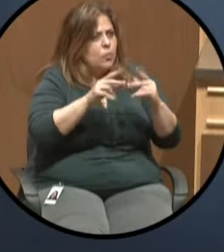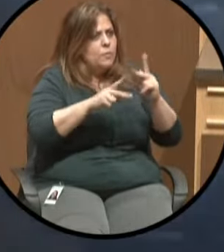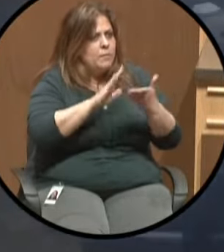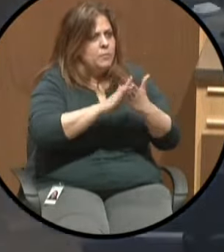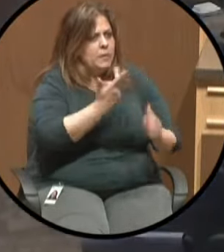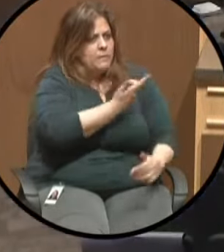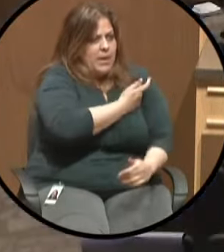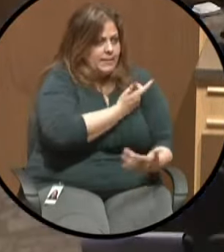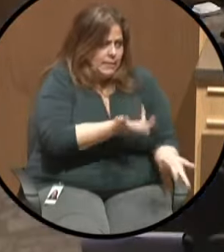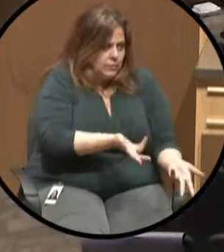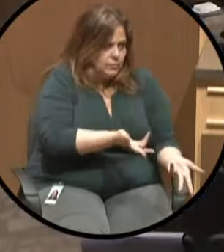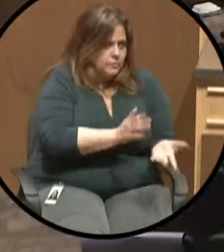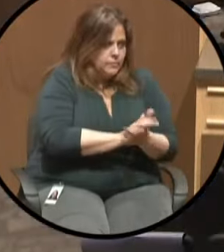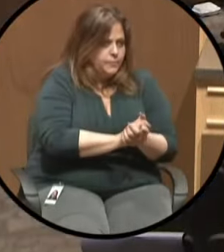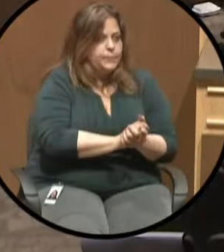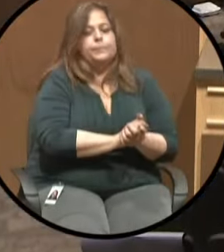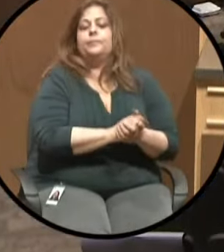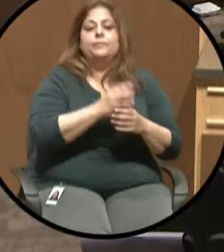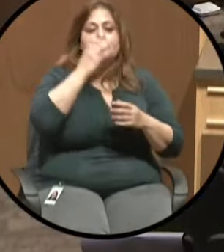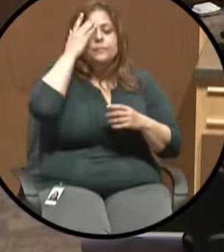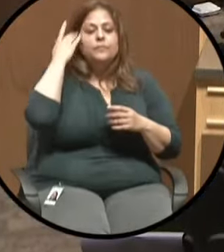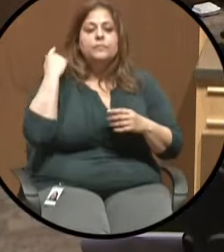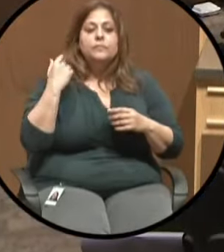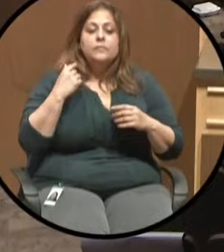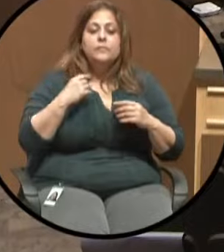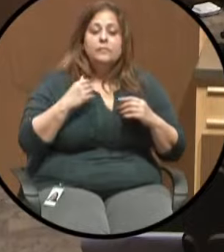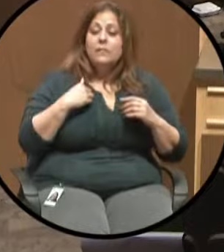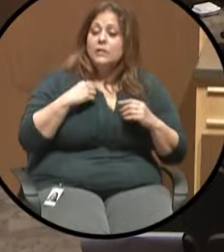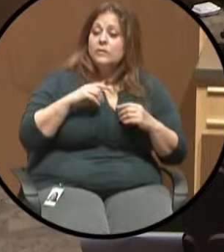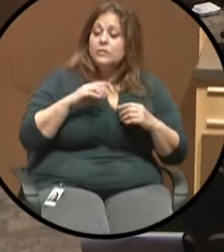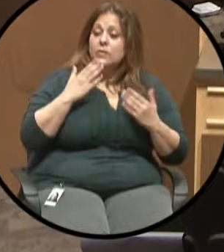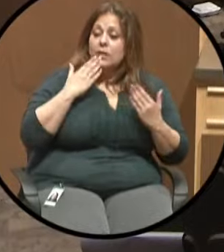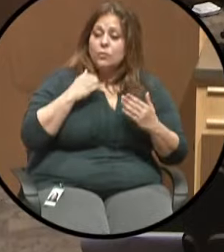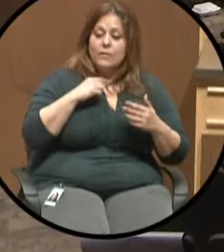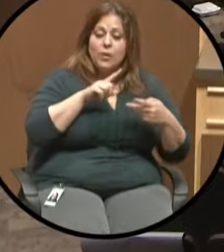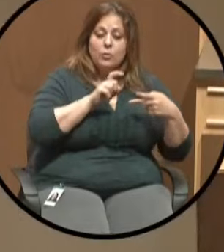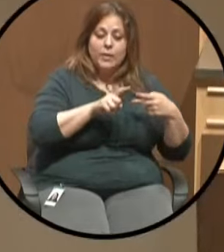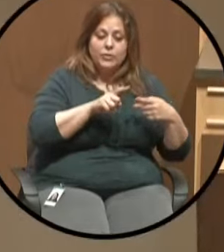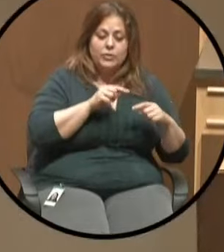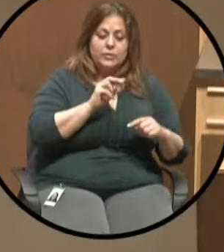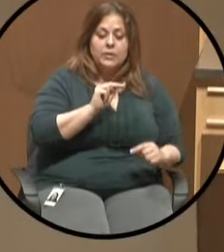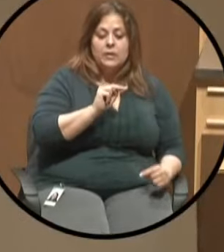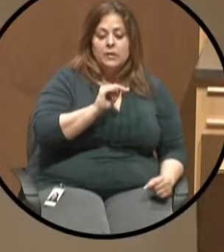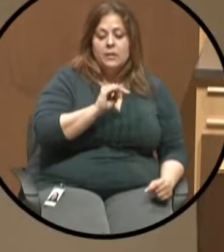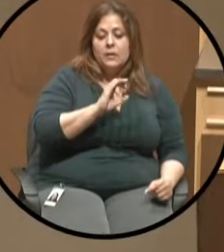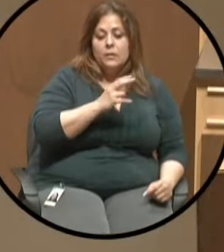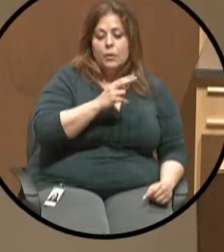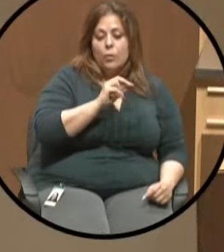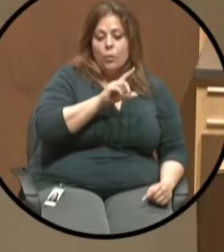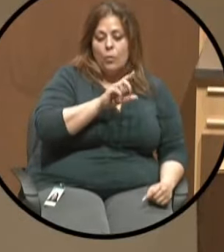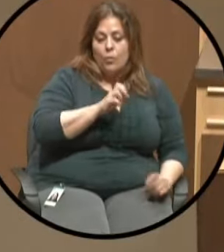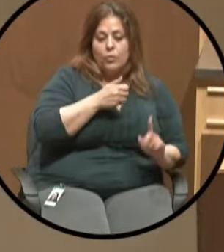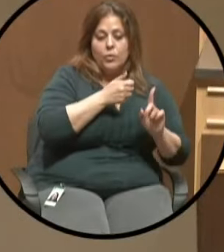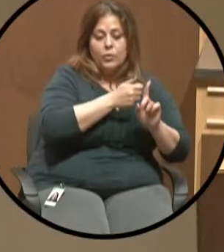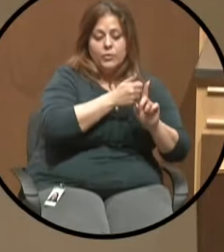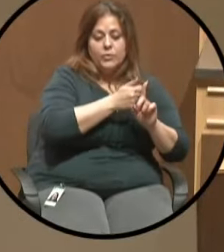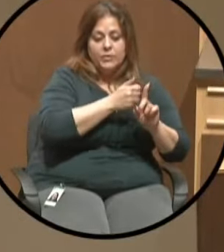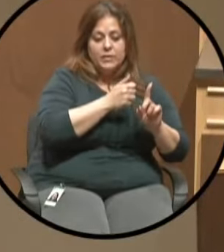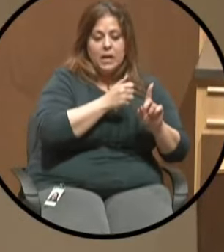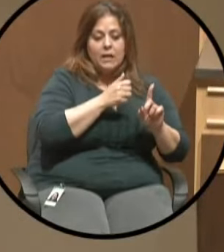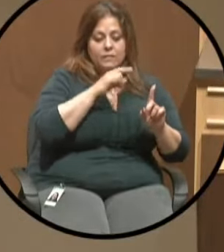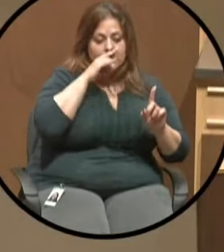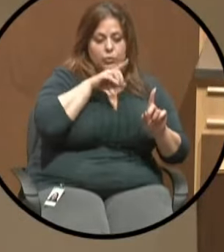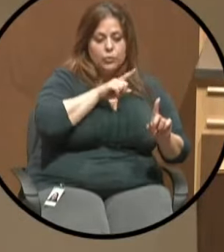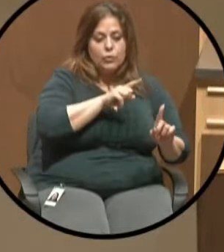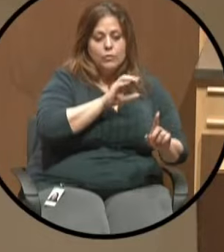Dr. Muszynski. I will also answer a question that we had from Nicole, who was a parent, is a parent at Corner Lake Middle